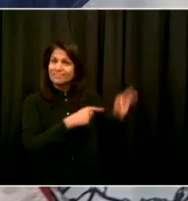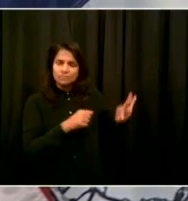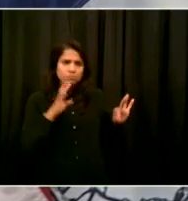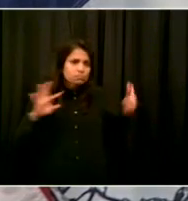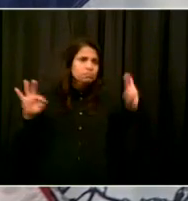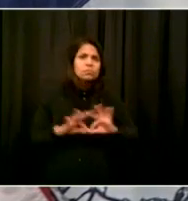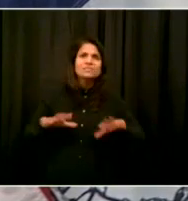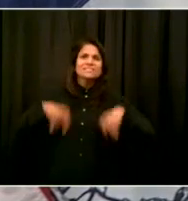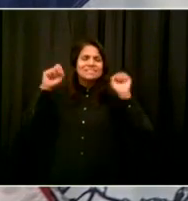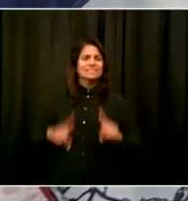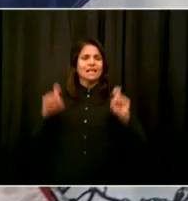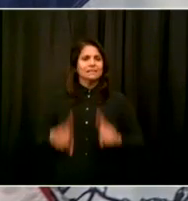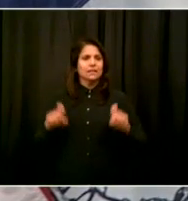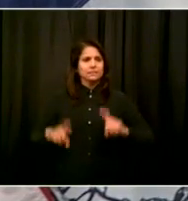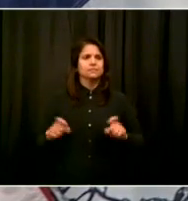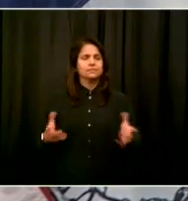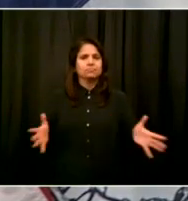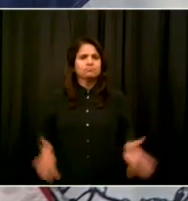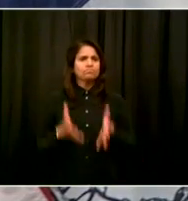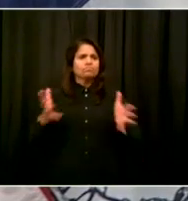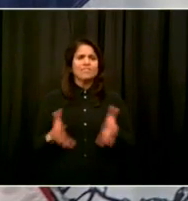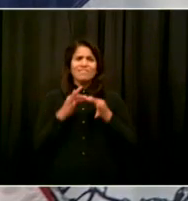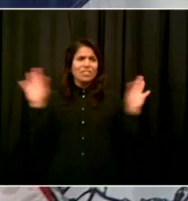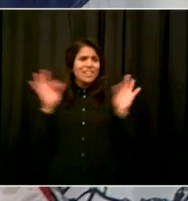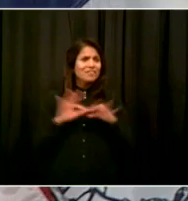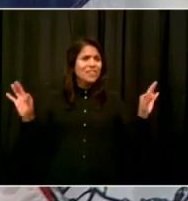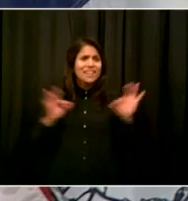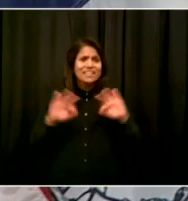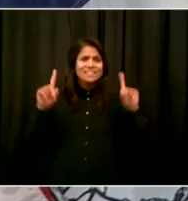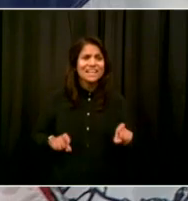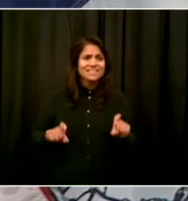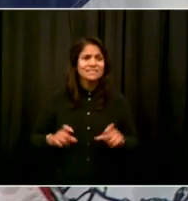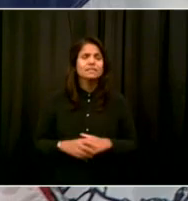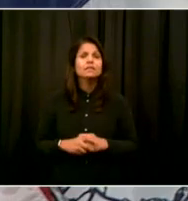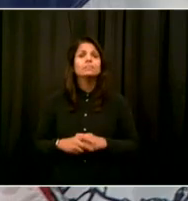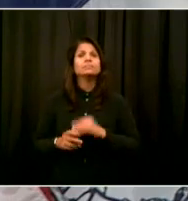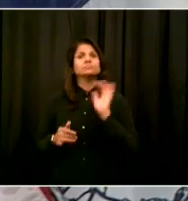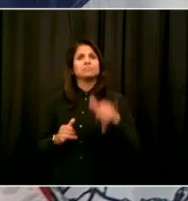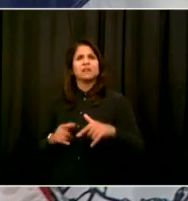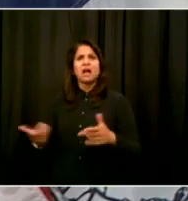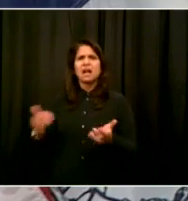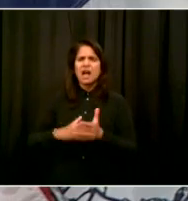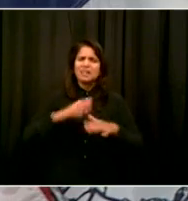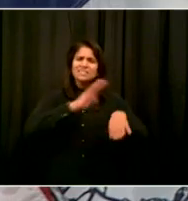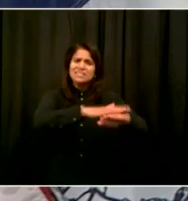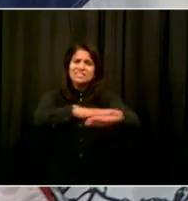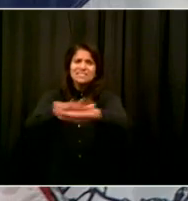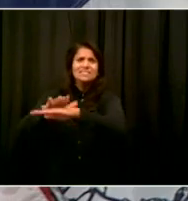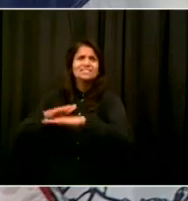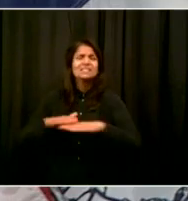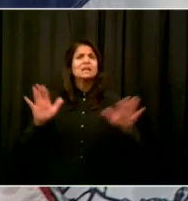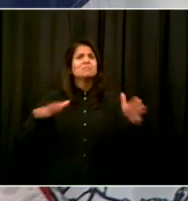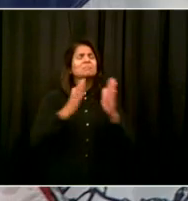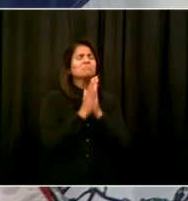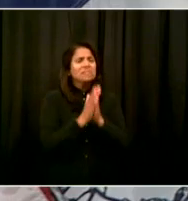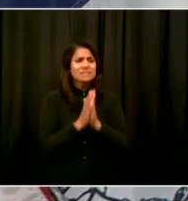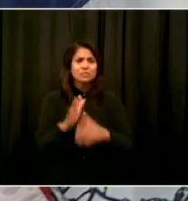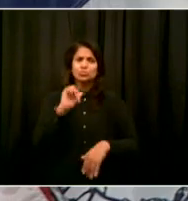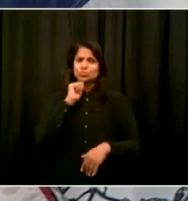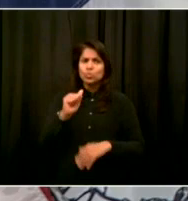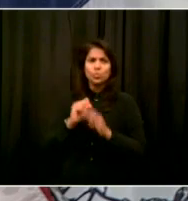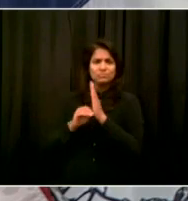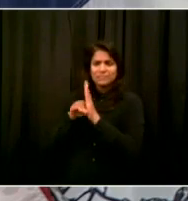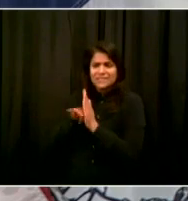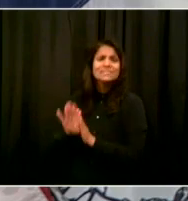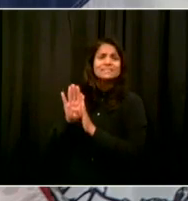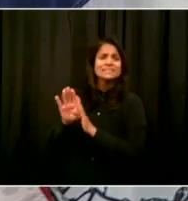that we're giving you this warning, the second wave is out there, we got to beat it back. I want to emphasize to anyone who's never been tested, get tested